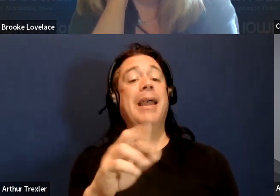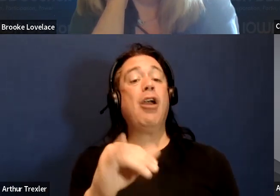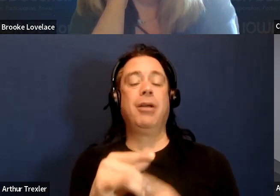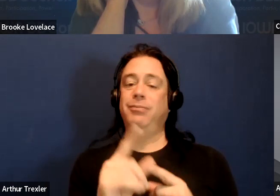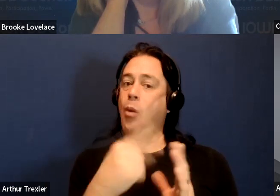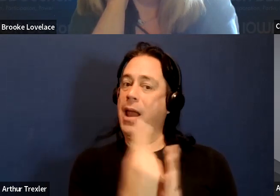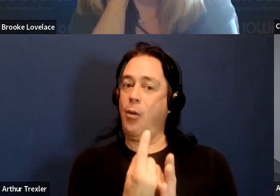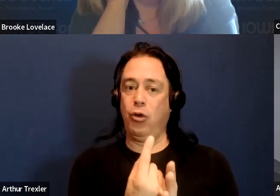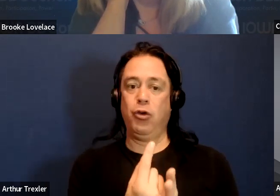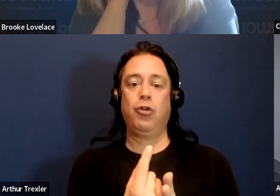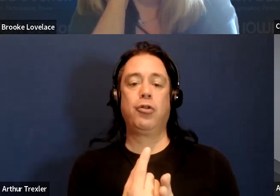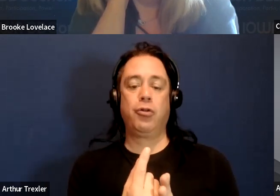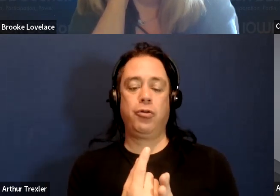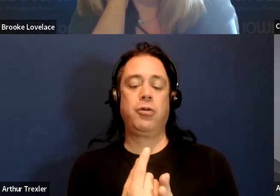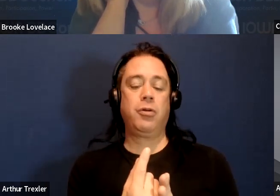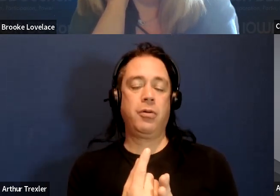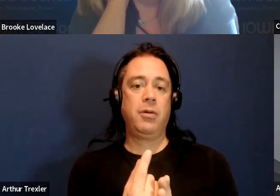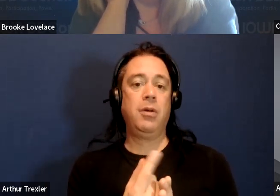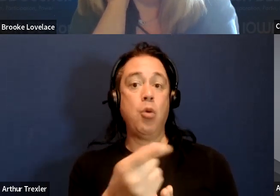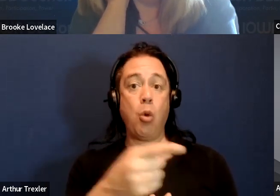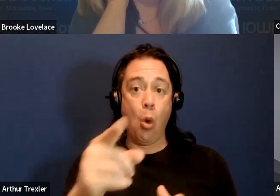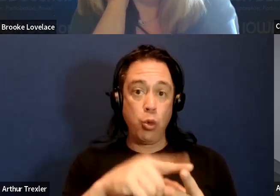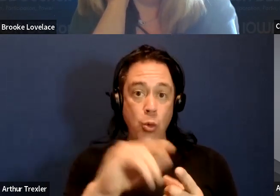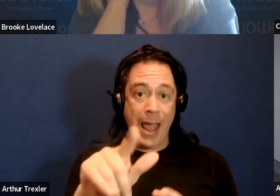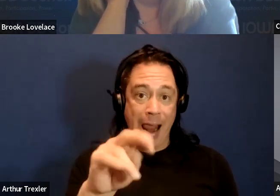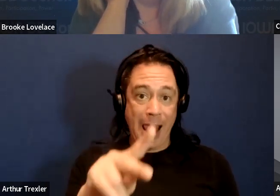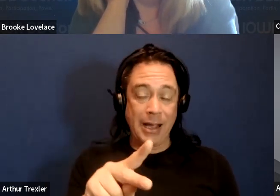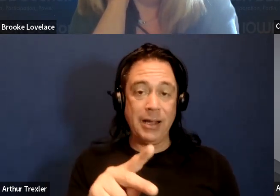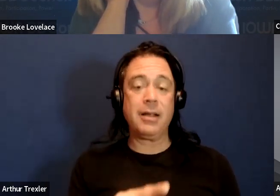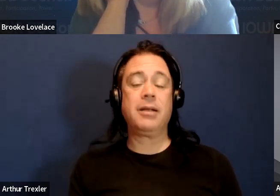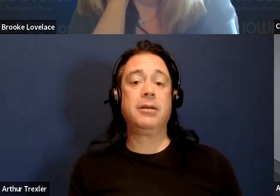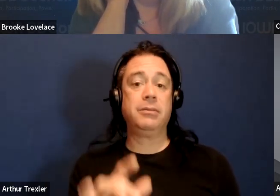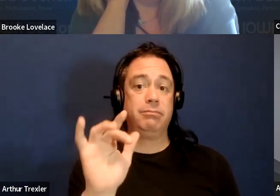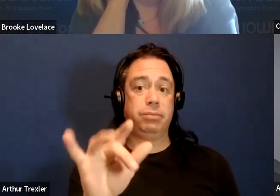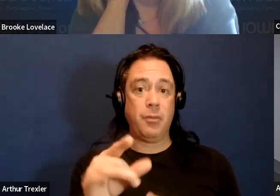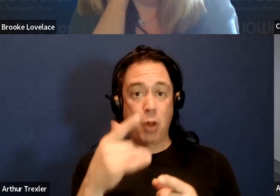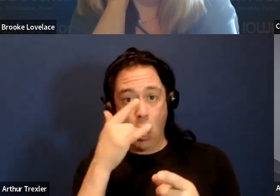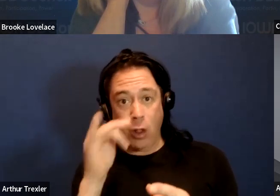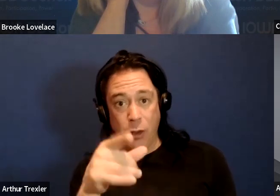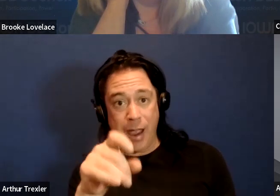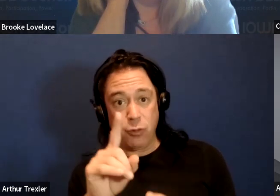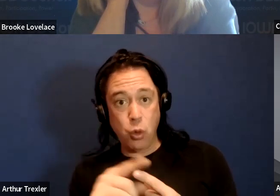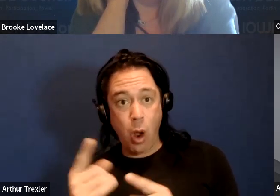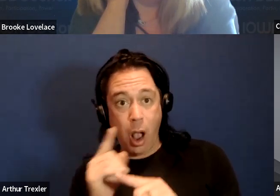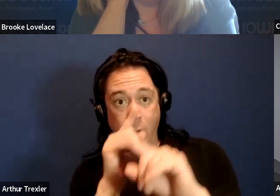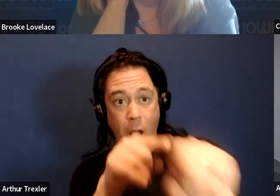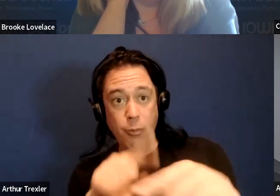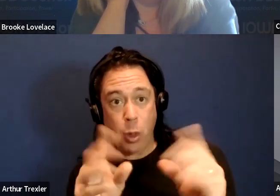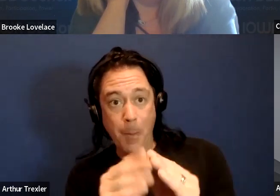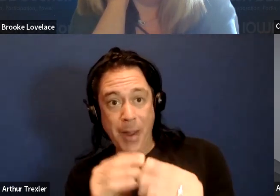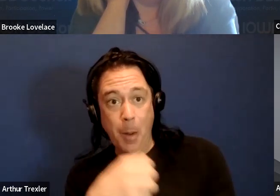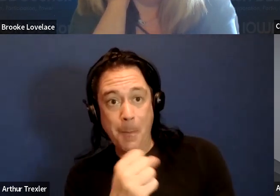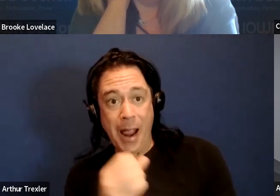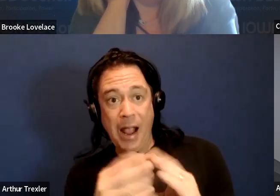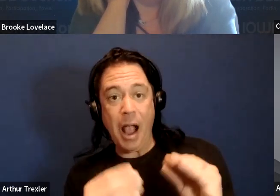1 hour. And if you go to the link and it looks like you need to come to the meeting to make comments and you